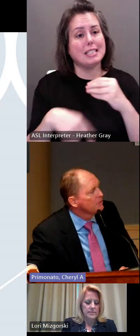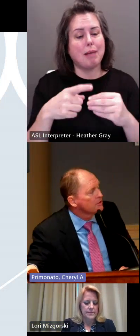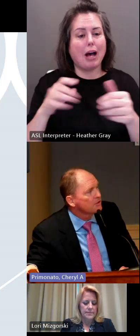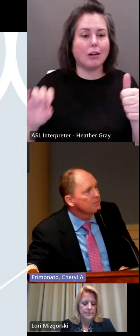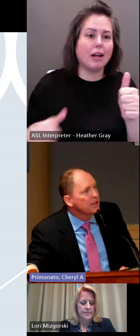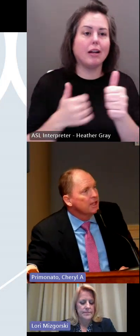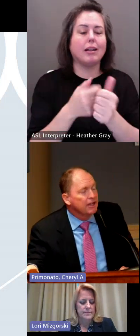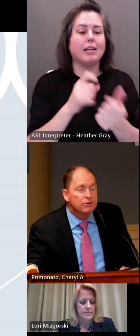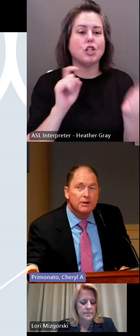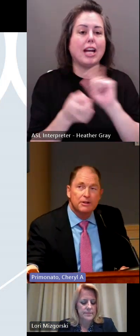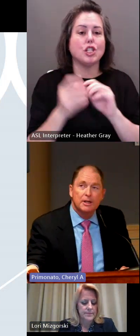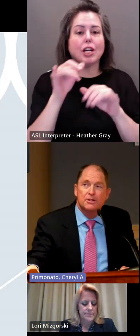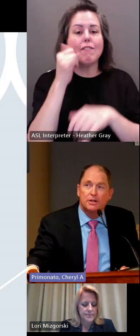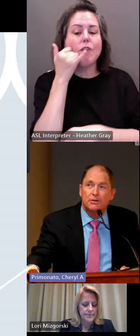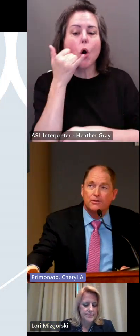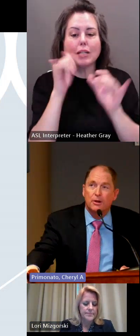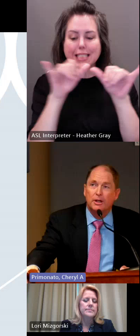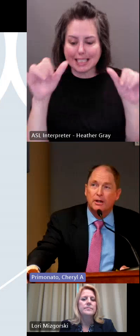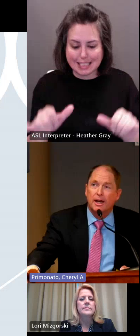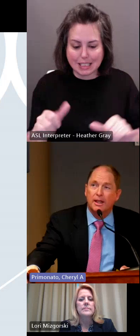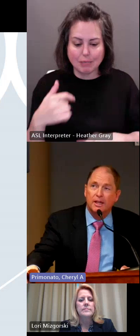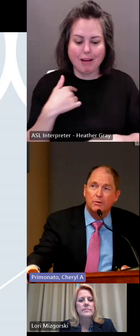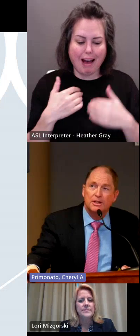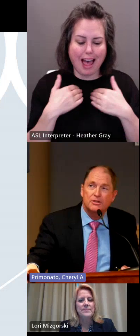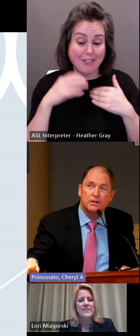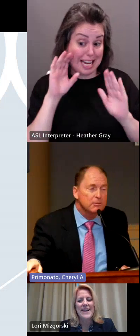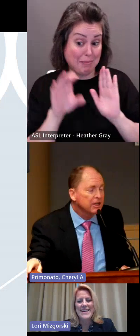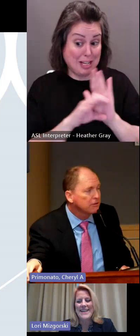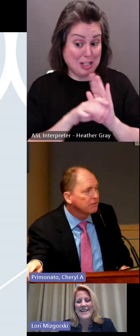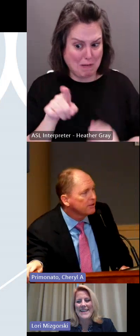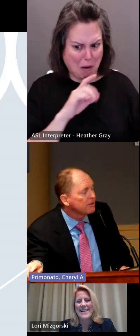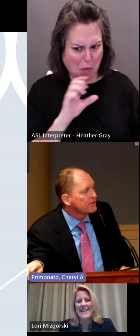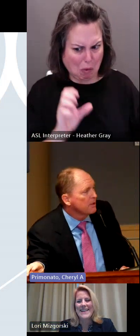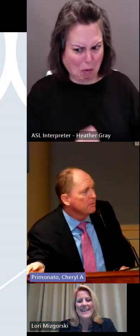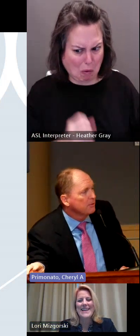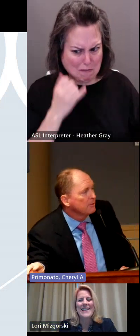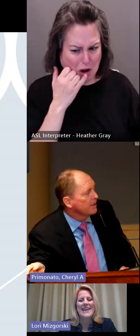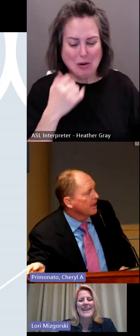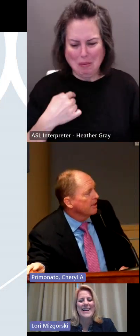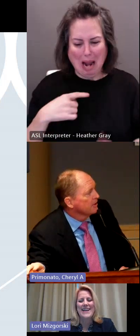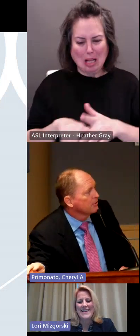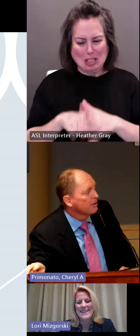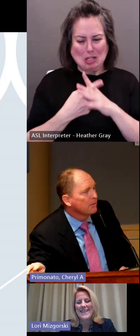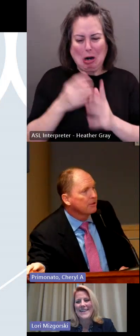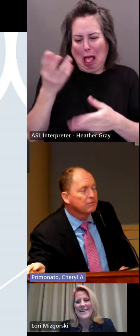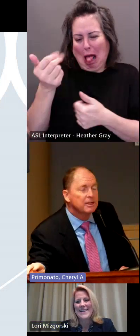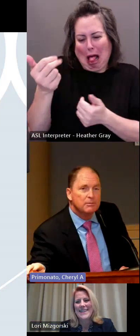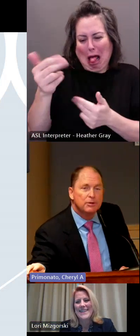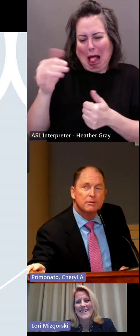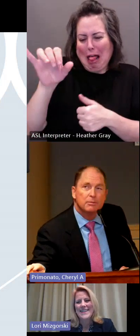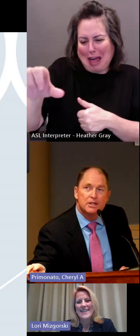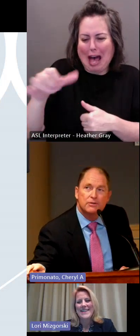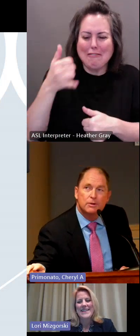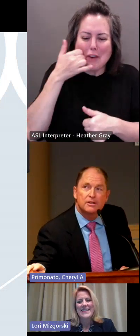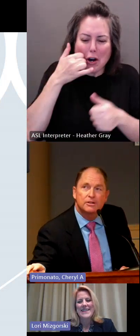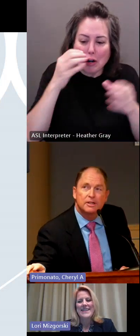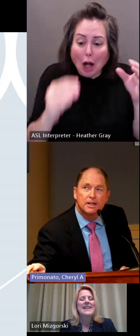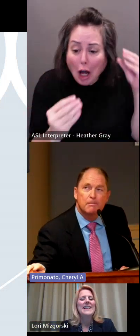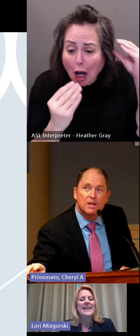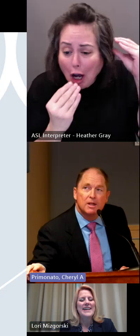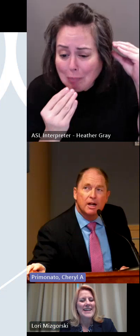of our phone system. I do have an image of a phone there. I think when I started my career, this might be what Alexander Graham Bell put in place